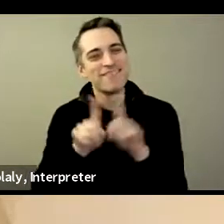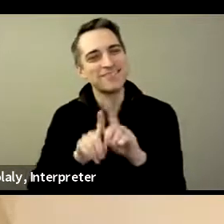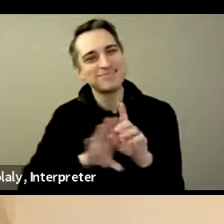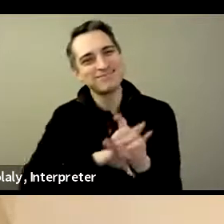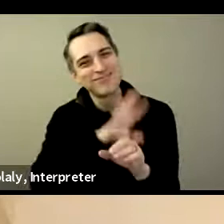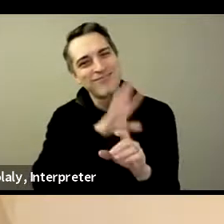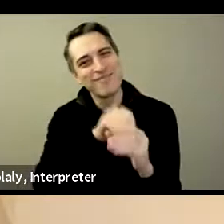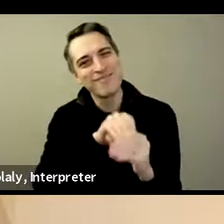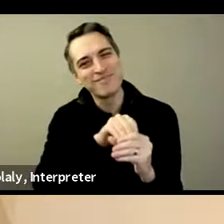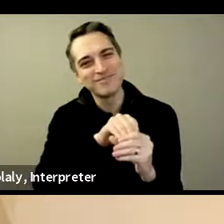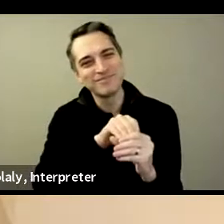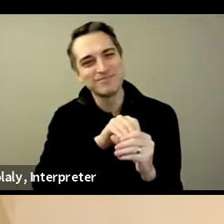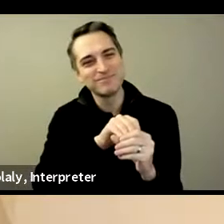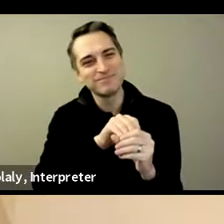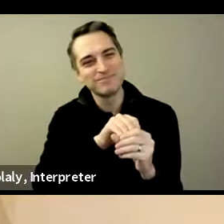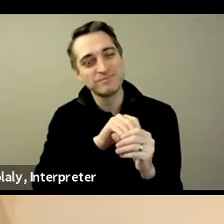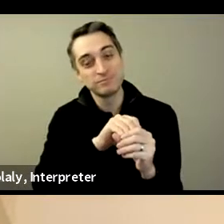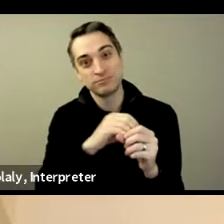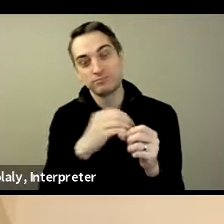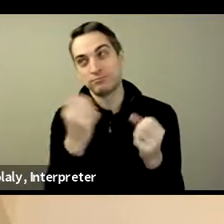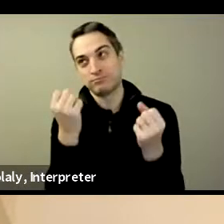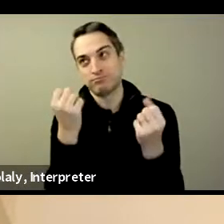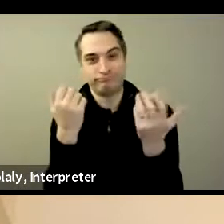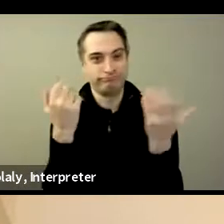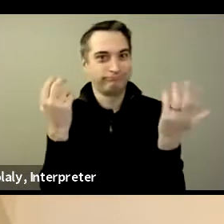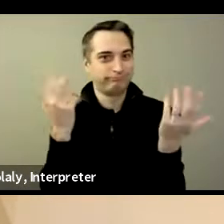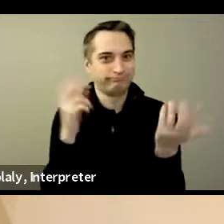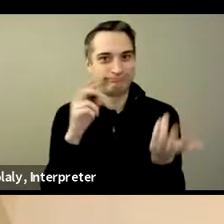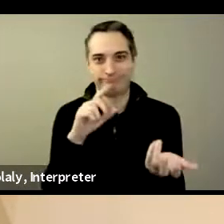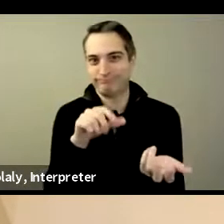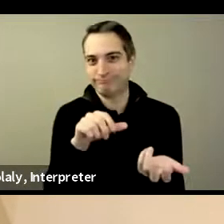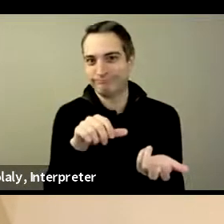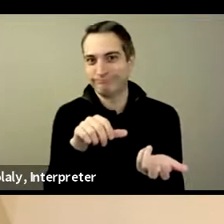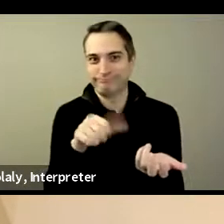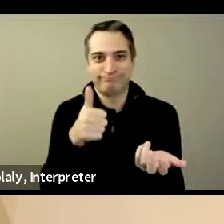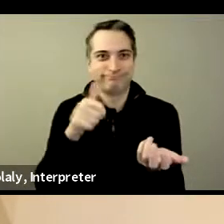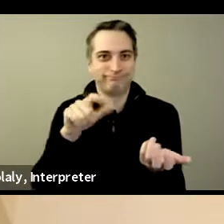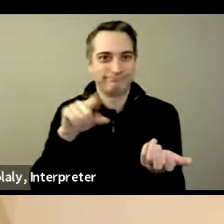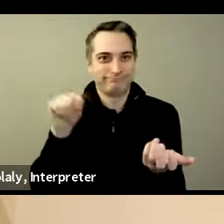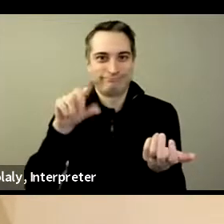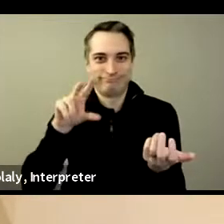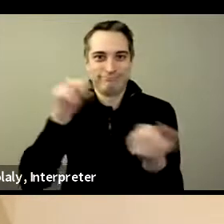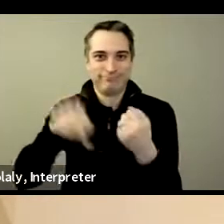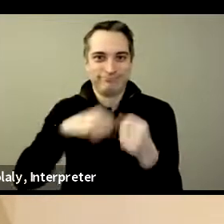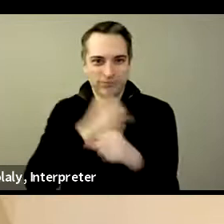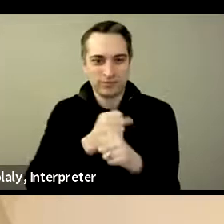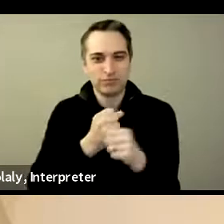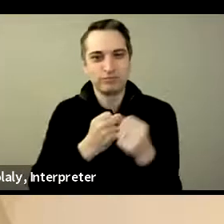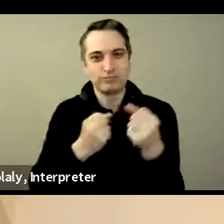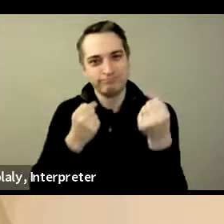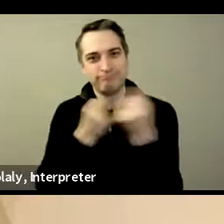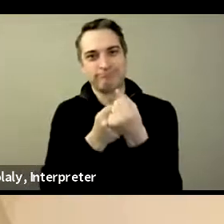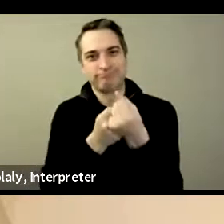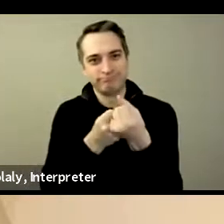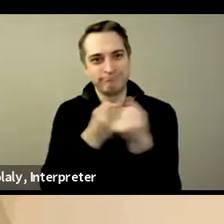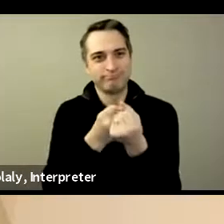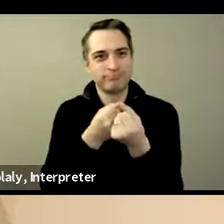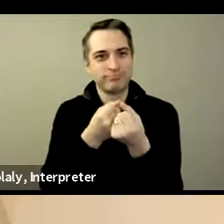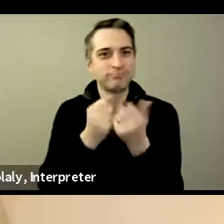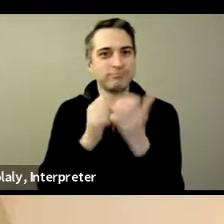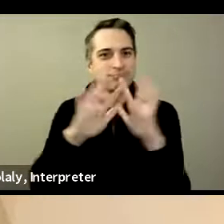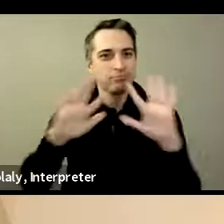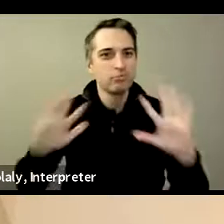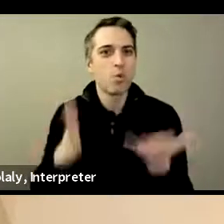for multiple decades in promoting women's rights, helping women